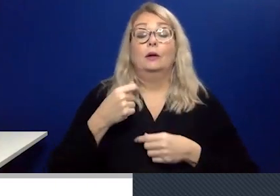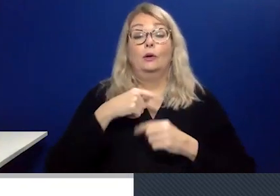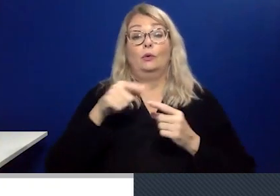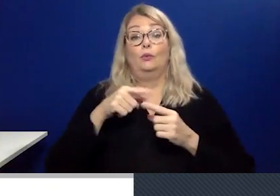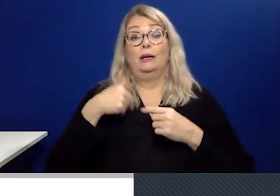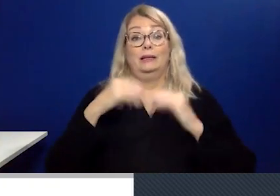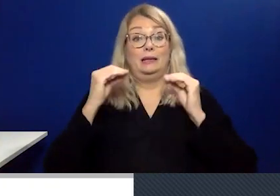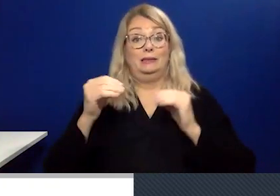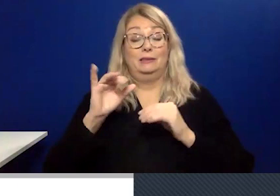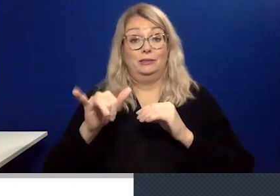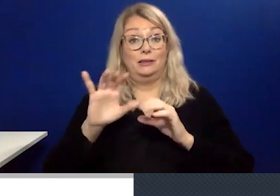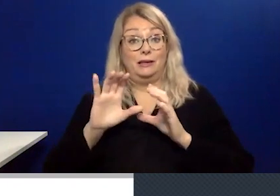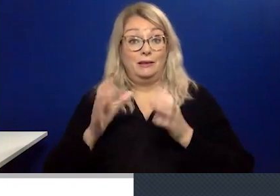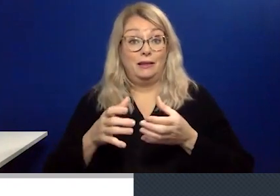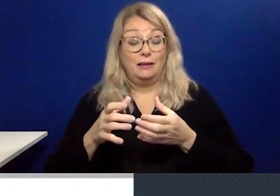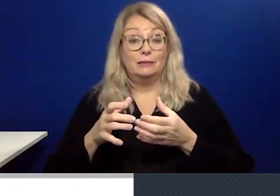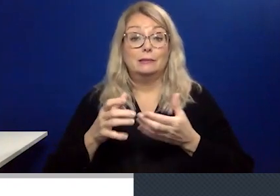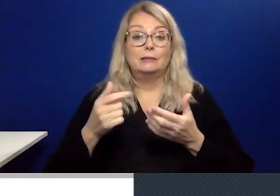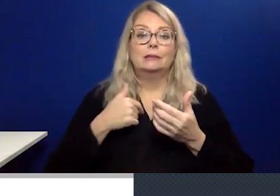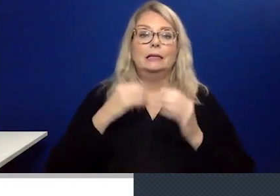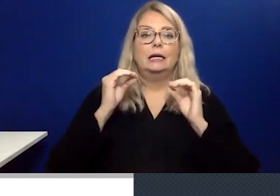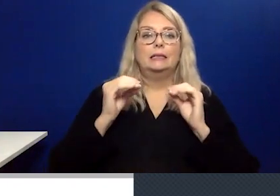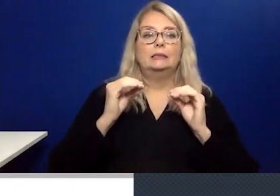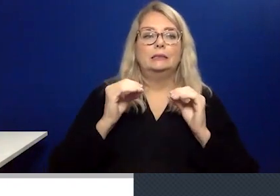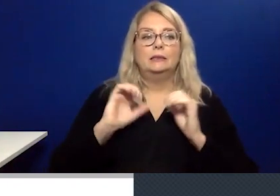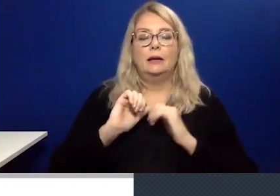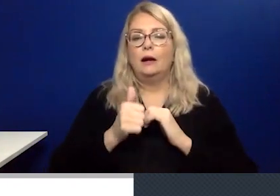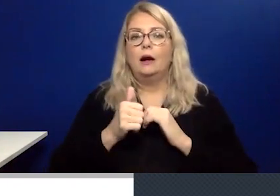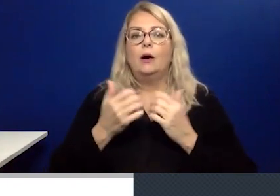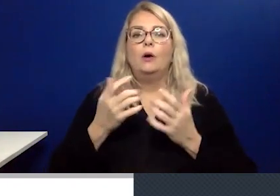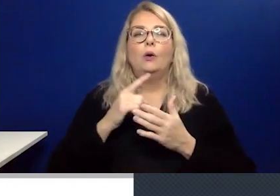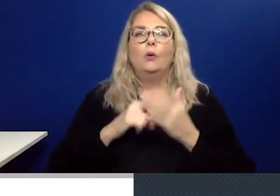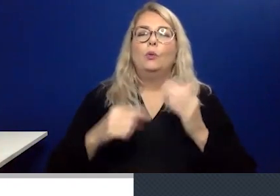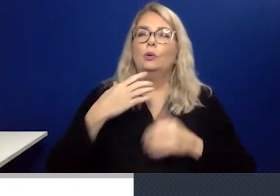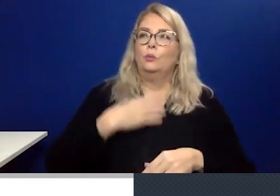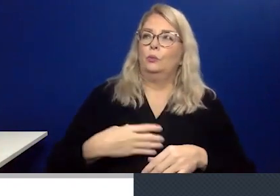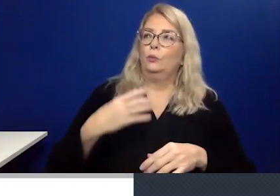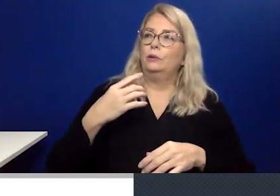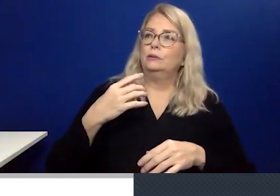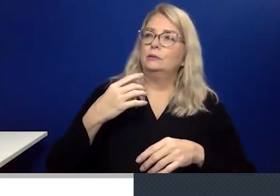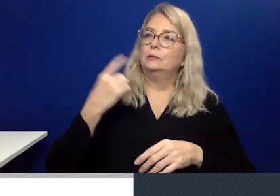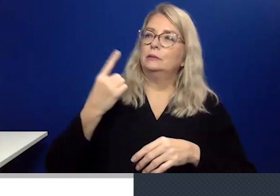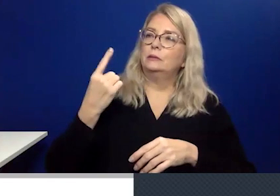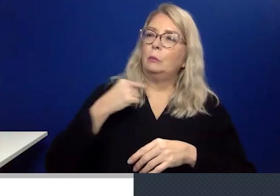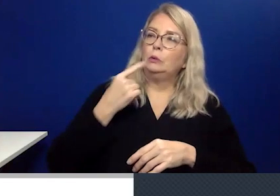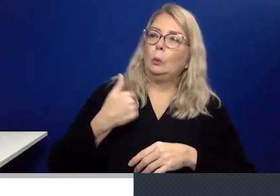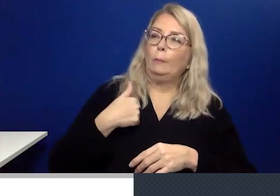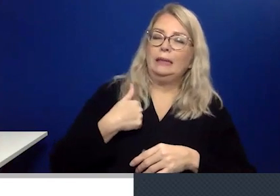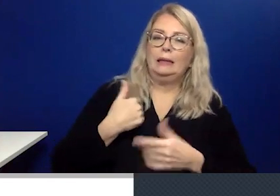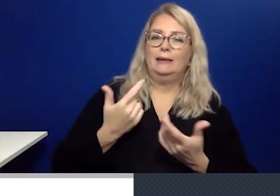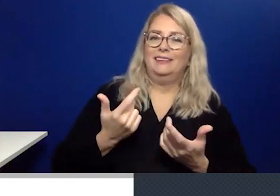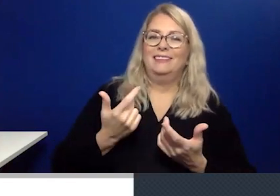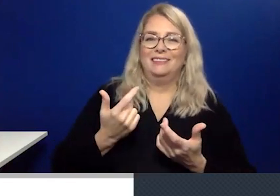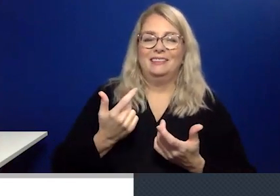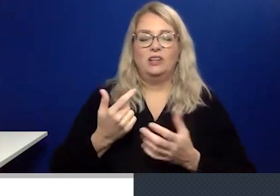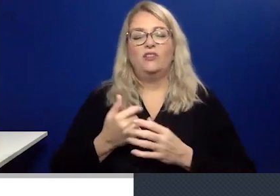it as kind of with the mentality of what do I wish somebody had told me when I was starting college. And then we